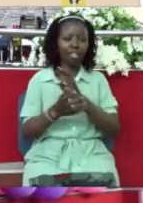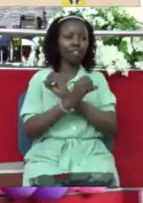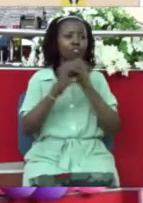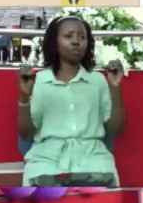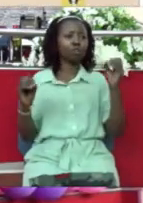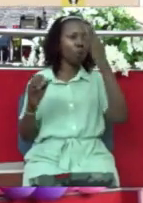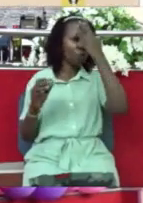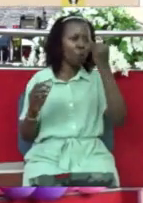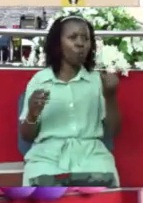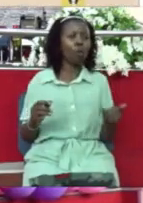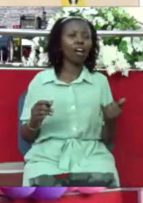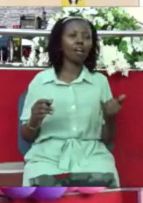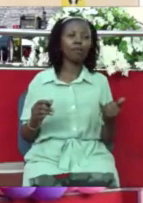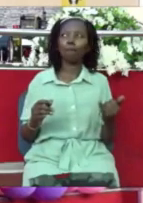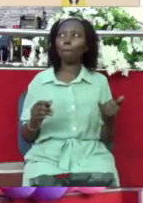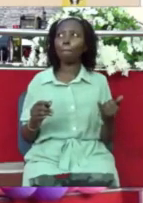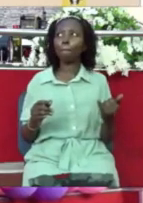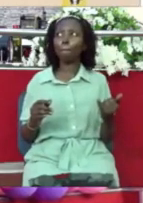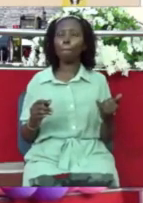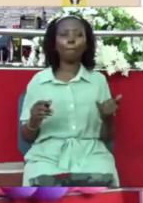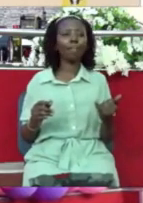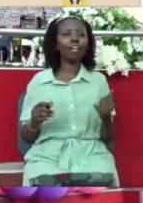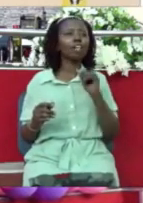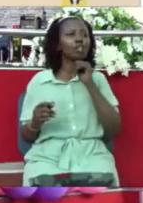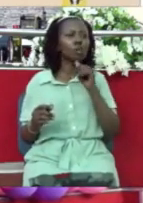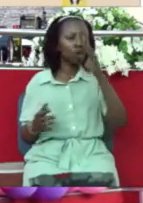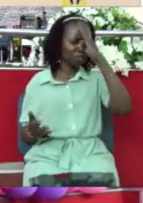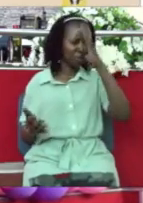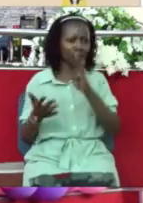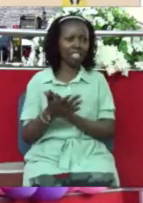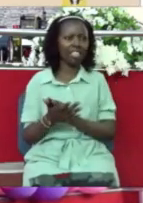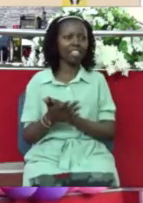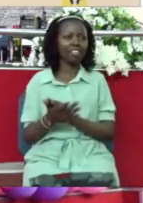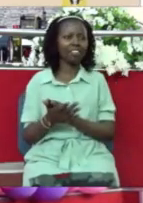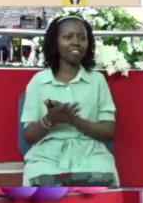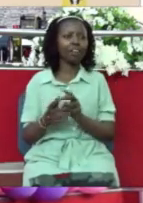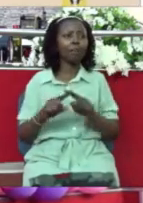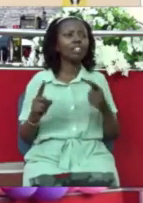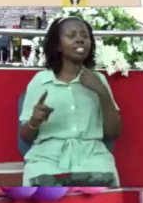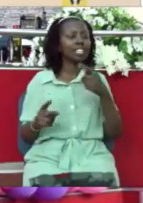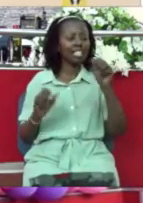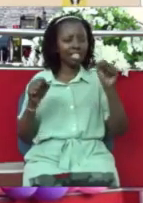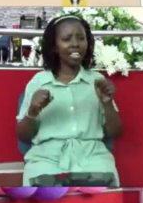Because he's asked, do you believe that your child can live? He says, yes. But they help my unbelief.